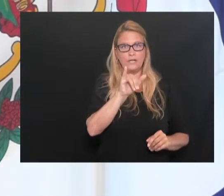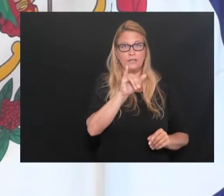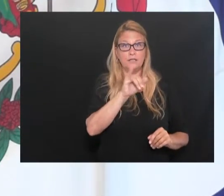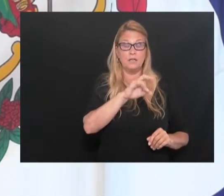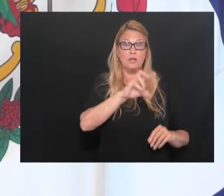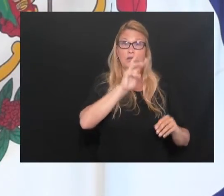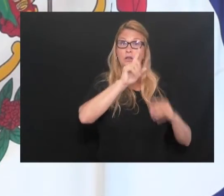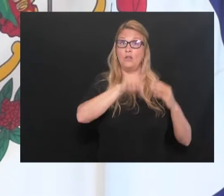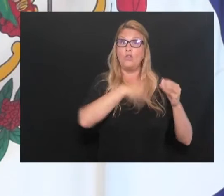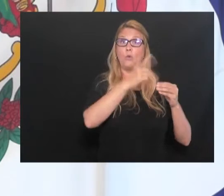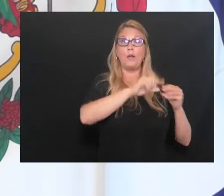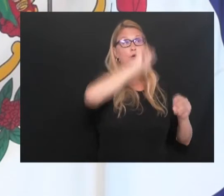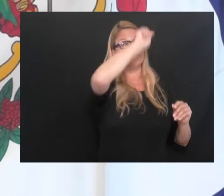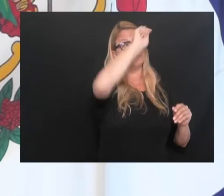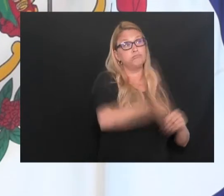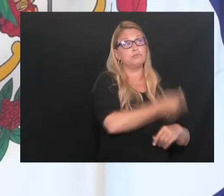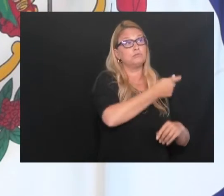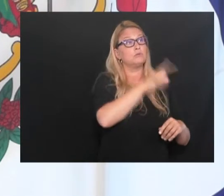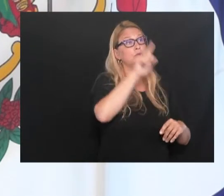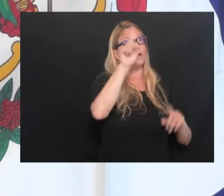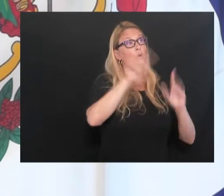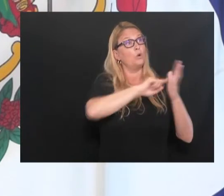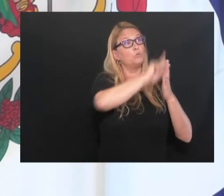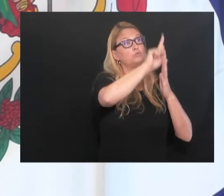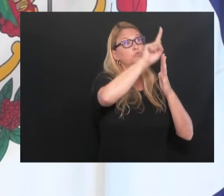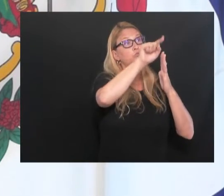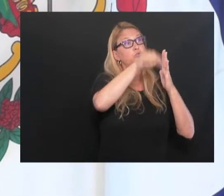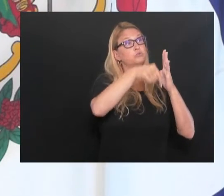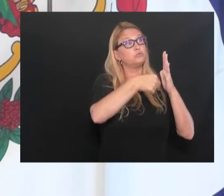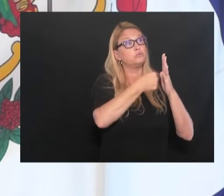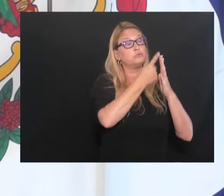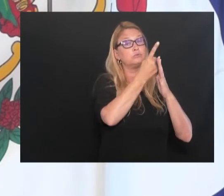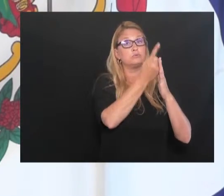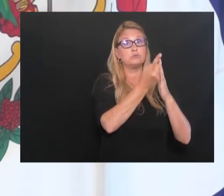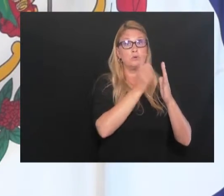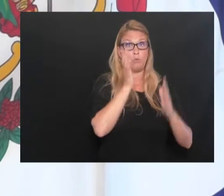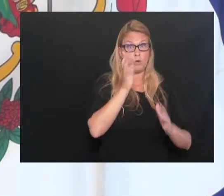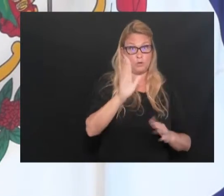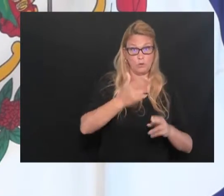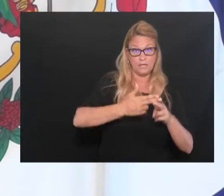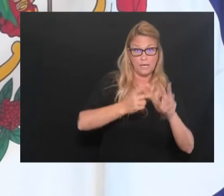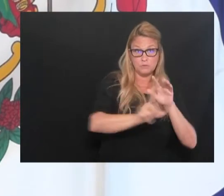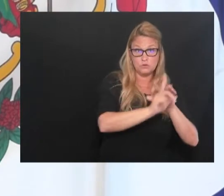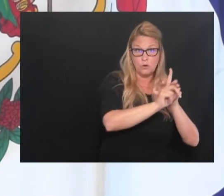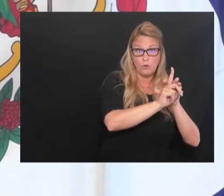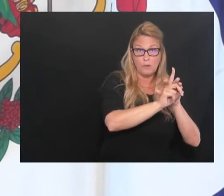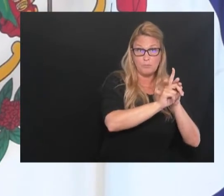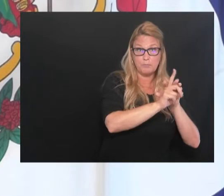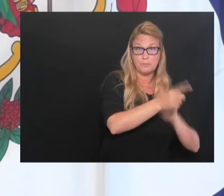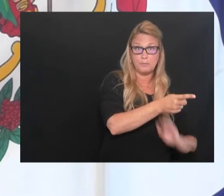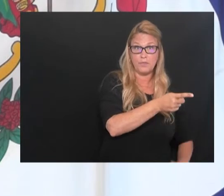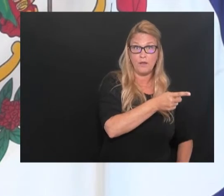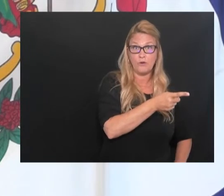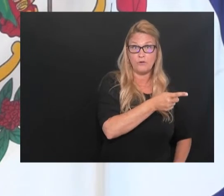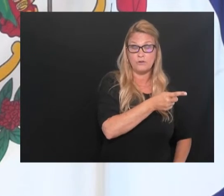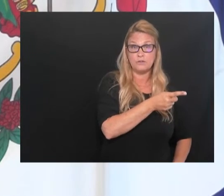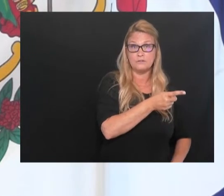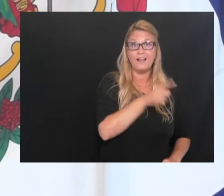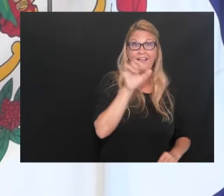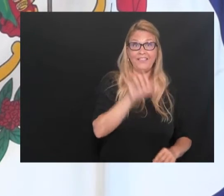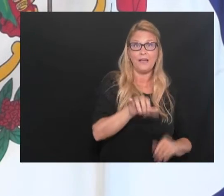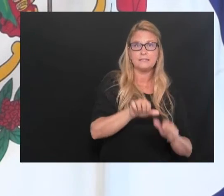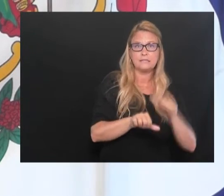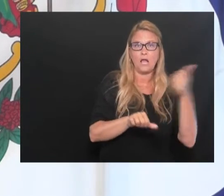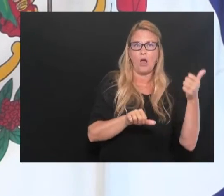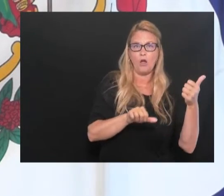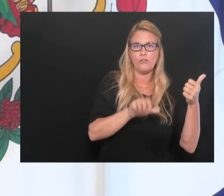Brrr. Are you one of the ones that haven't been vaccinated? Brrr. And it comes to your number. That's the other lottery,